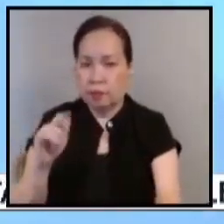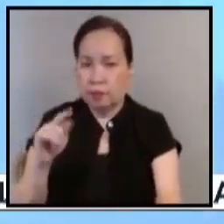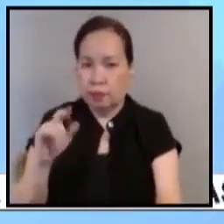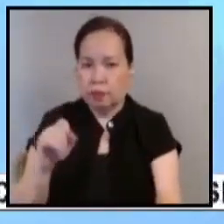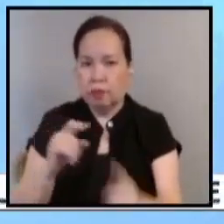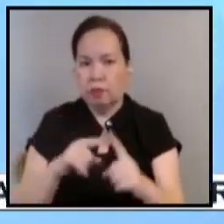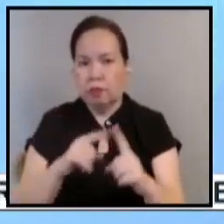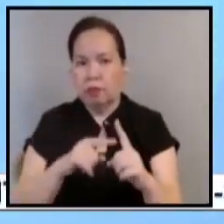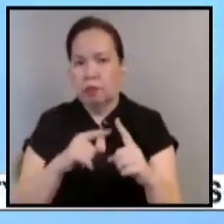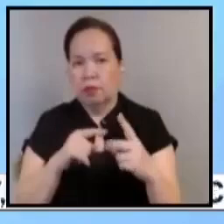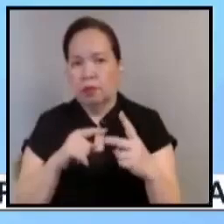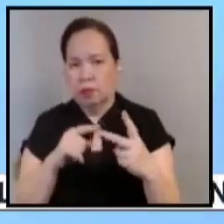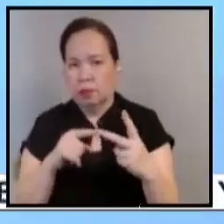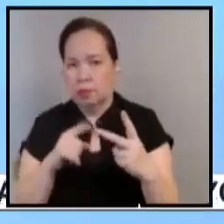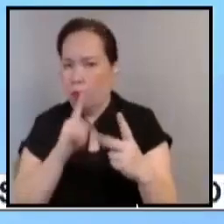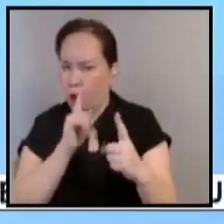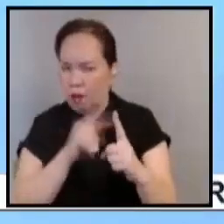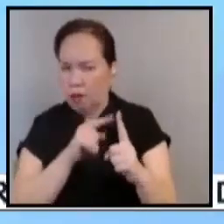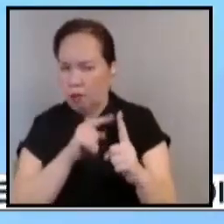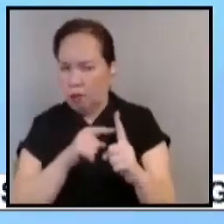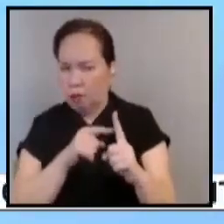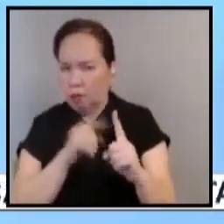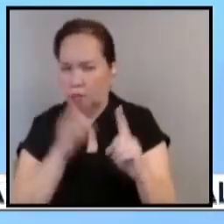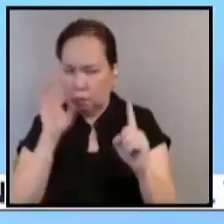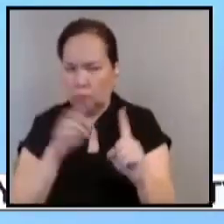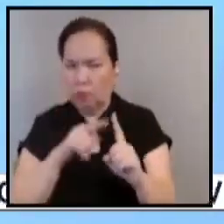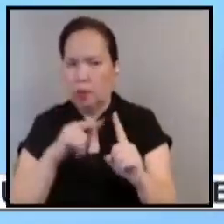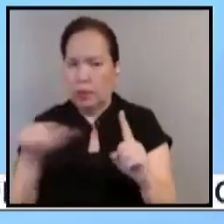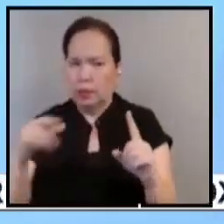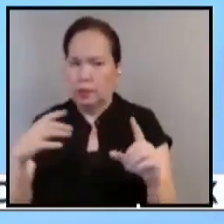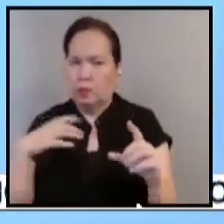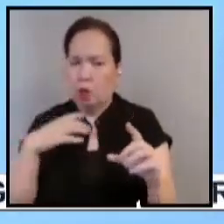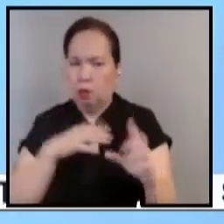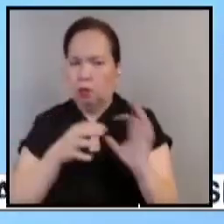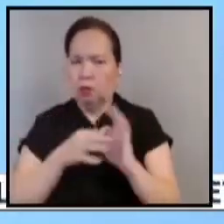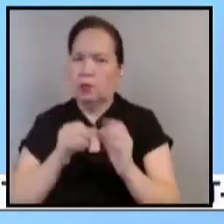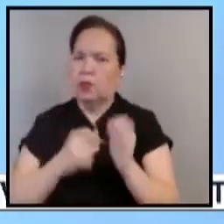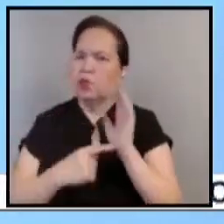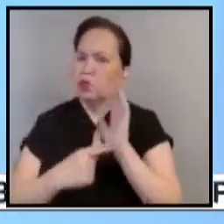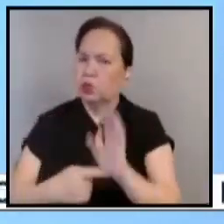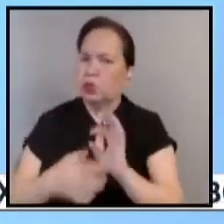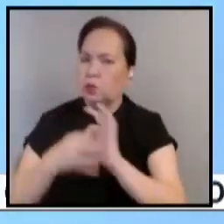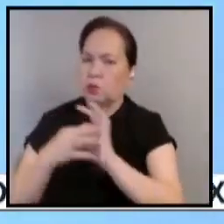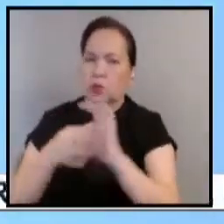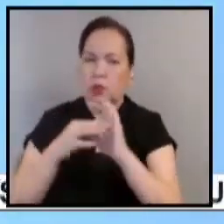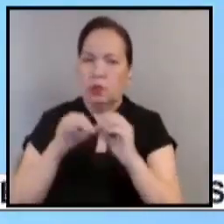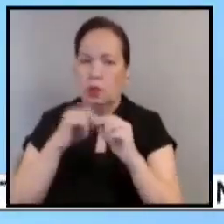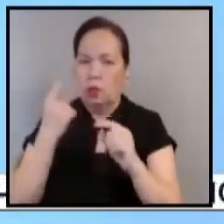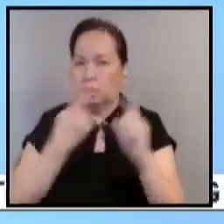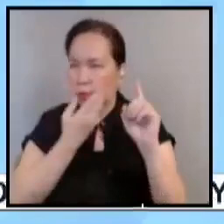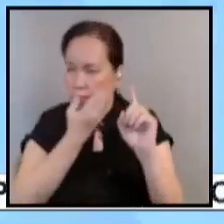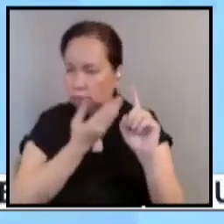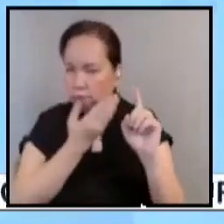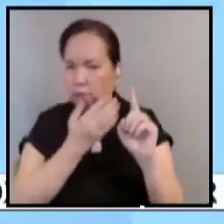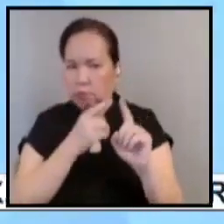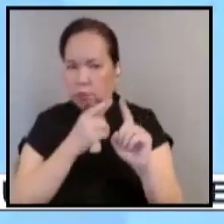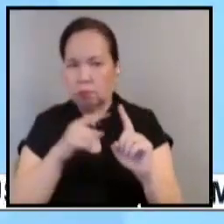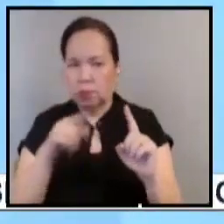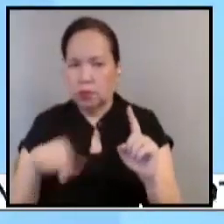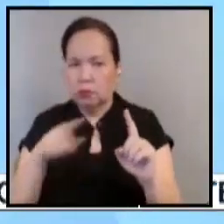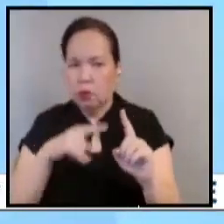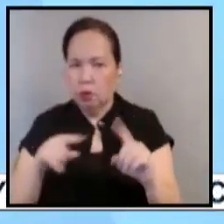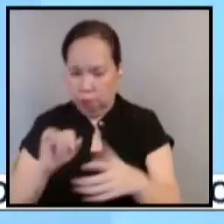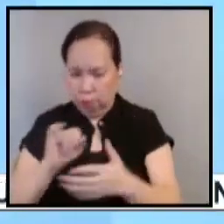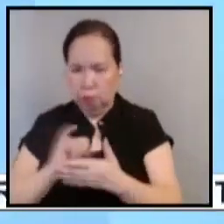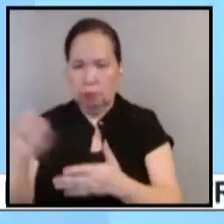itself. So I believe this is a show of solidarity, not only towards our Speaker, but for the institution as a whole and its